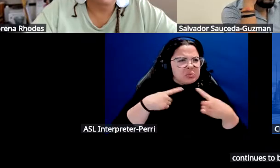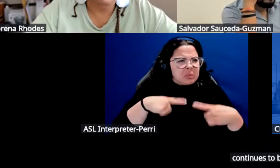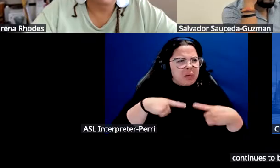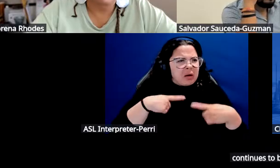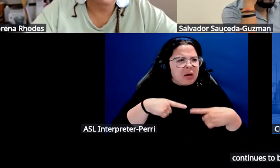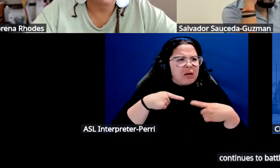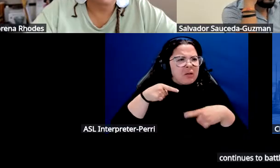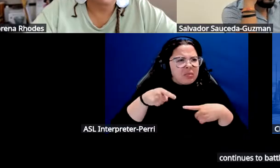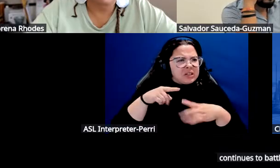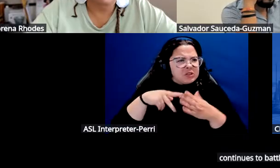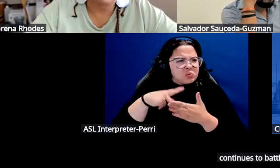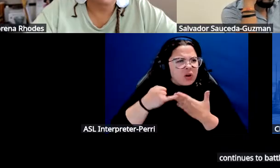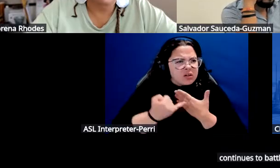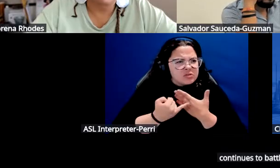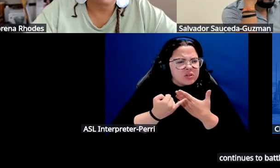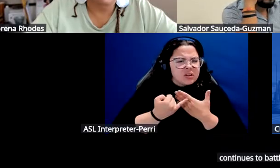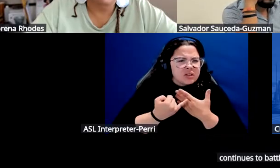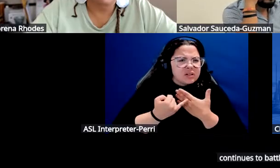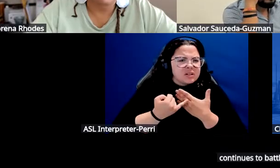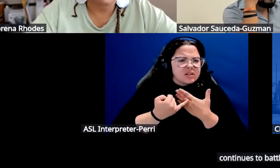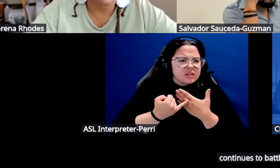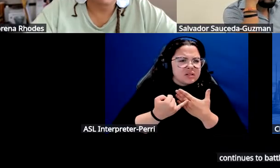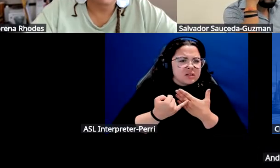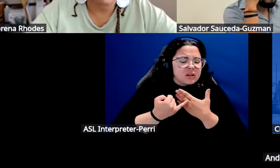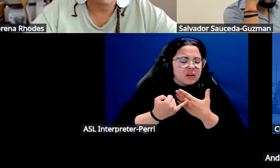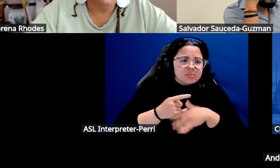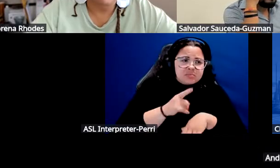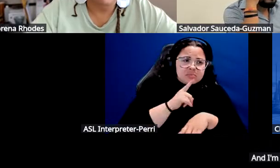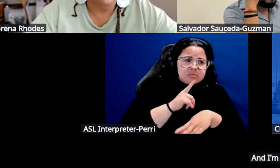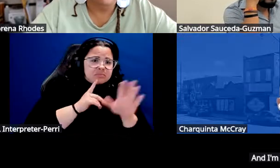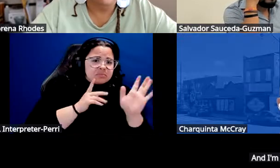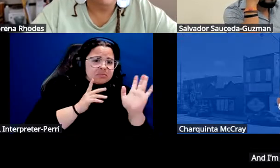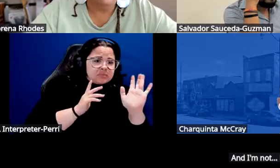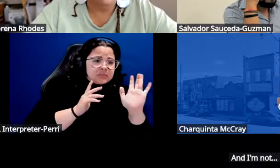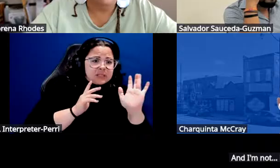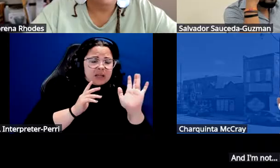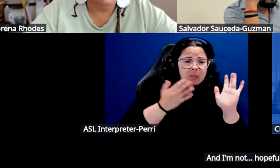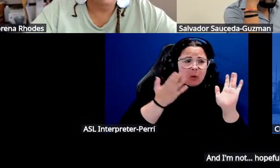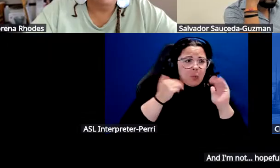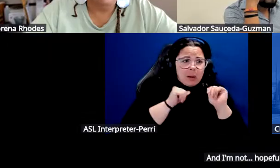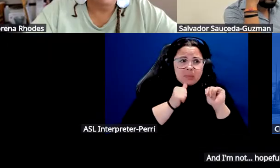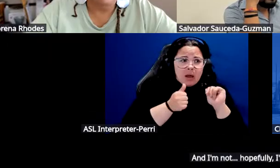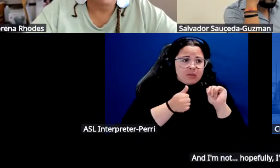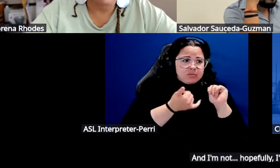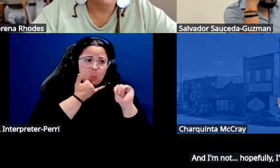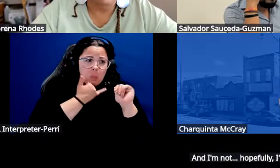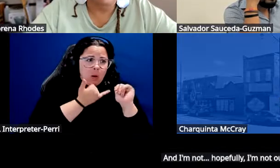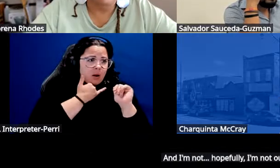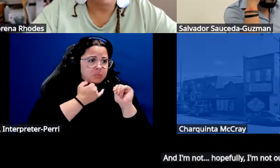project. And I'm not, hopefully I'm not out of place by what I'm saying.